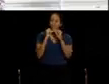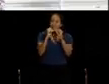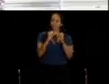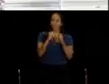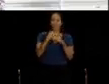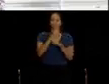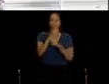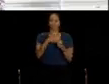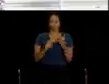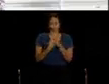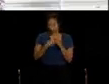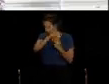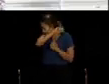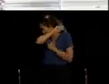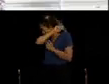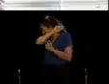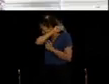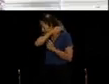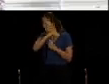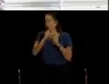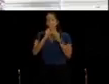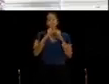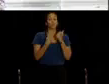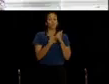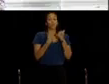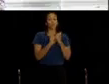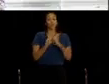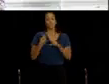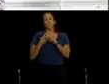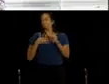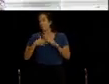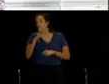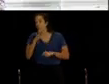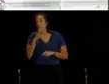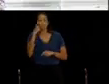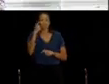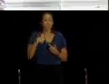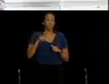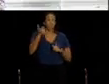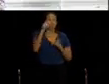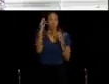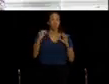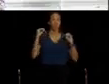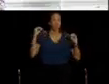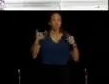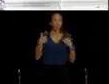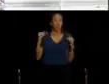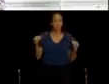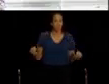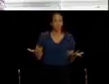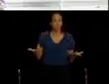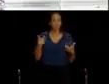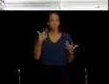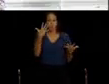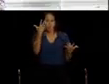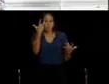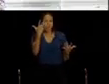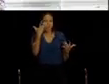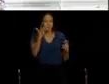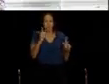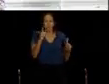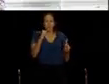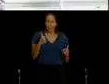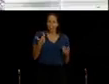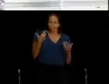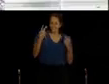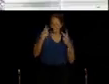mom because I had no other option. And because I had no other option and I still wanted to write and tell